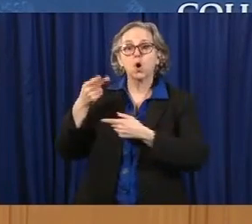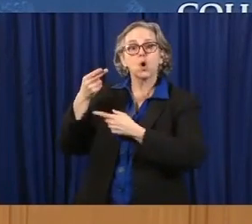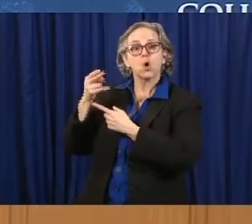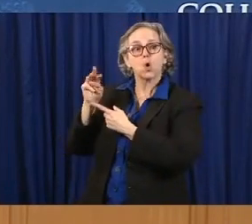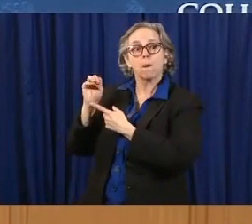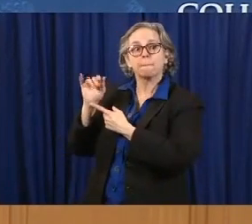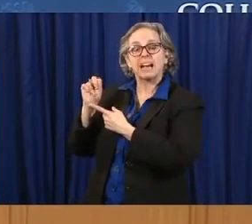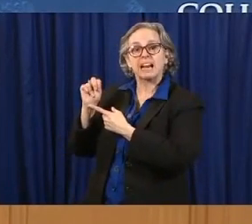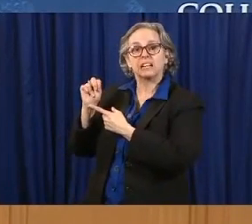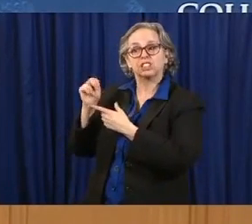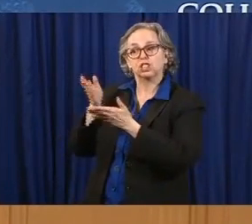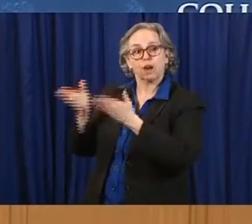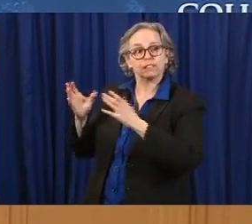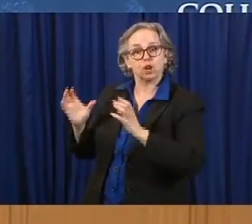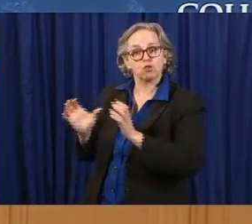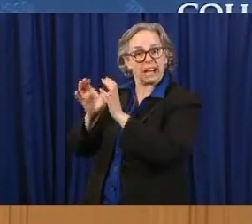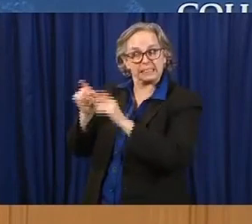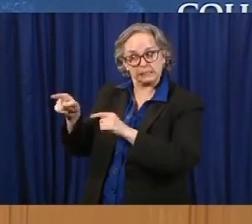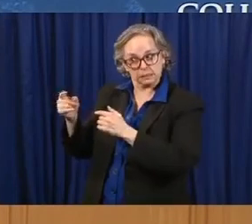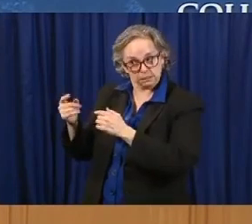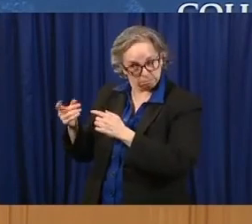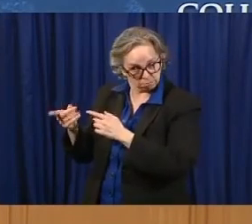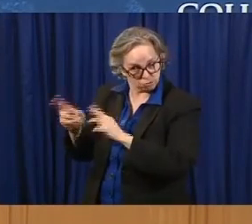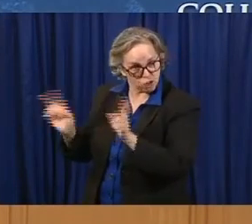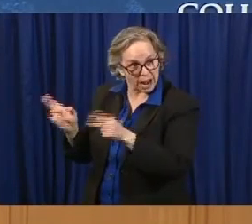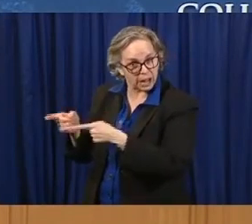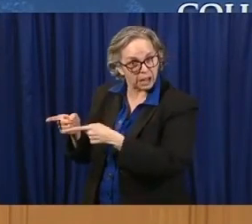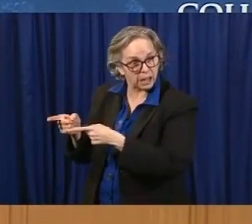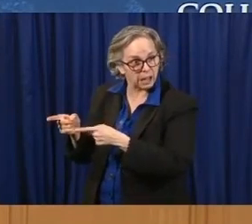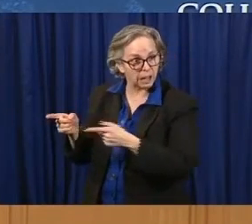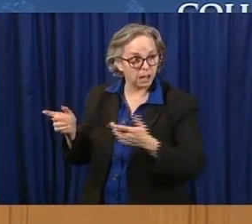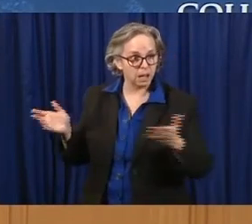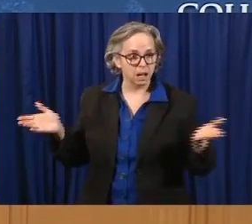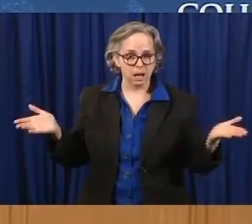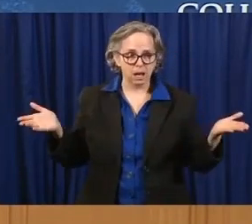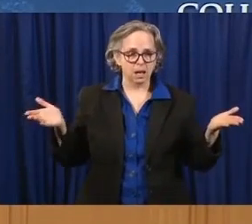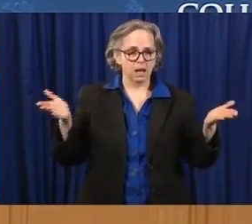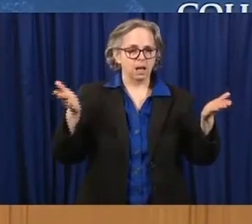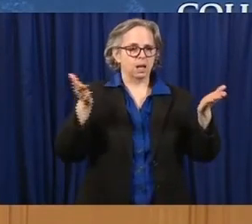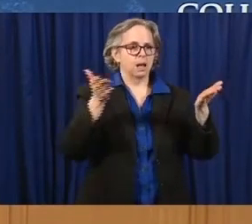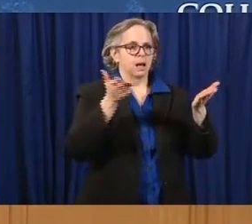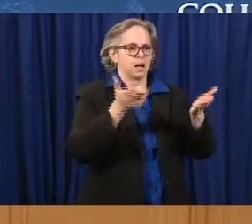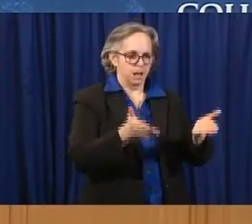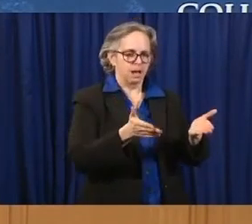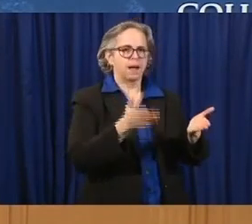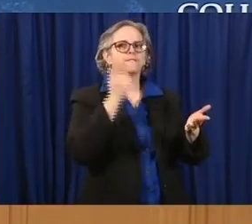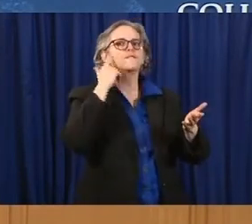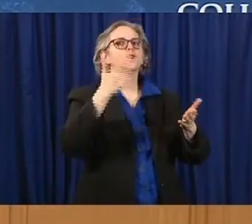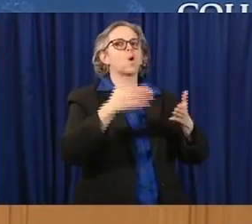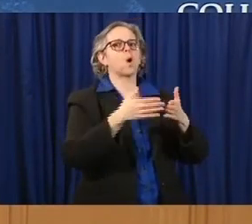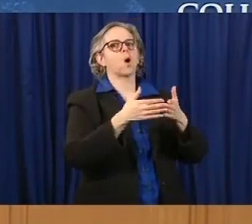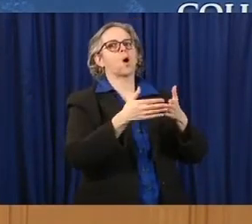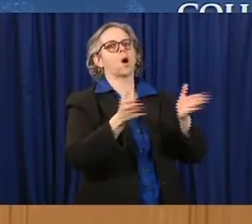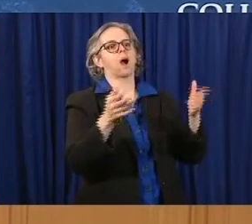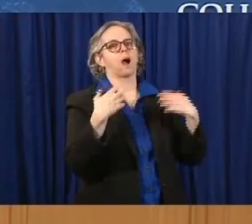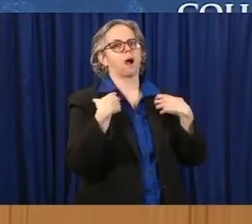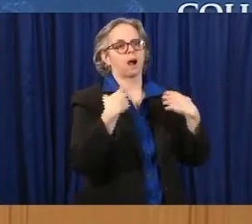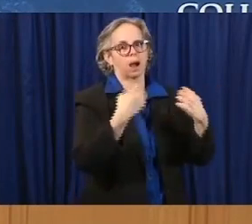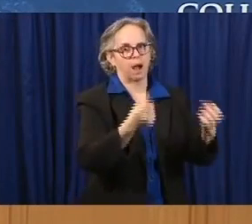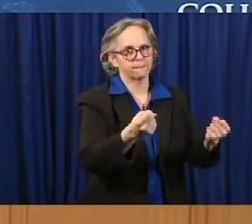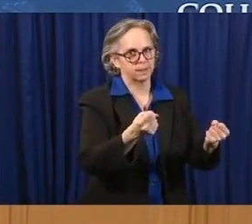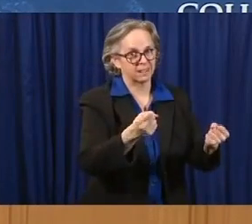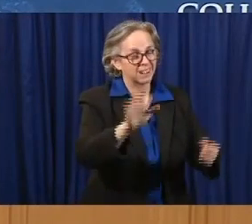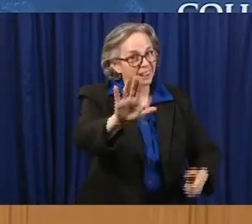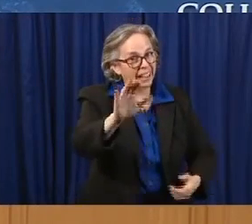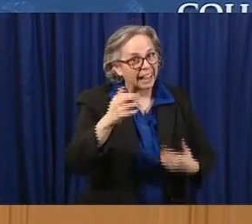a recovery. And so knowing that there's not an even, tidy start and stop to those, all 3 things may very well